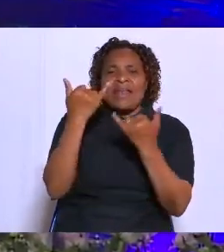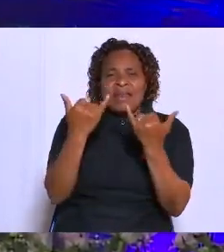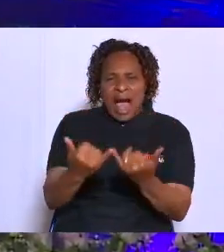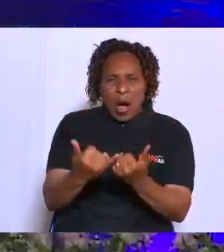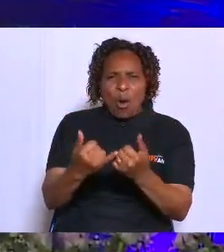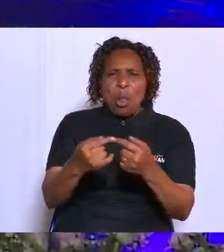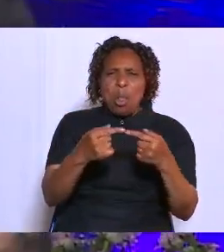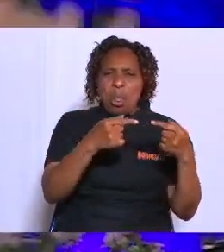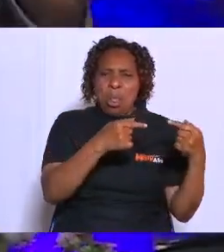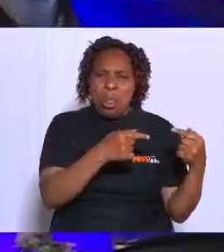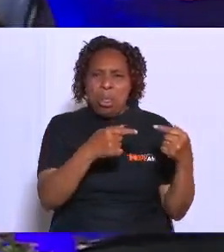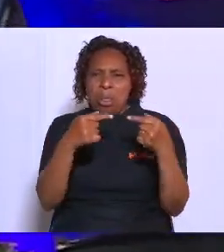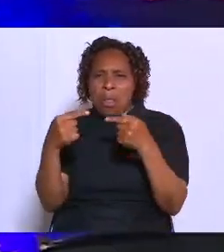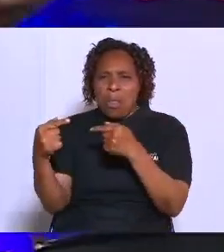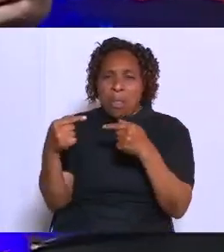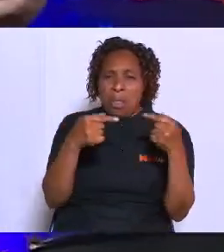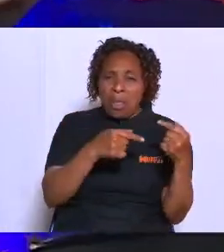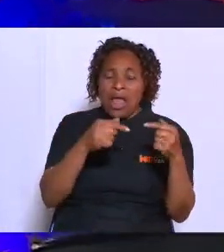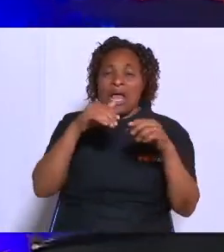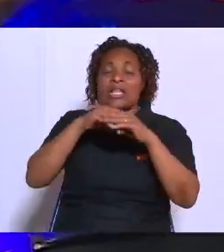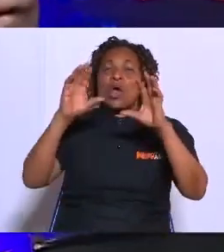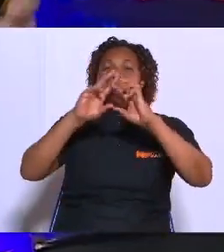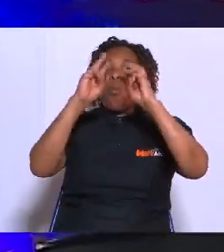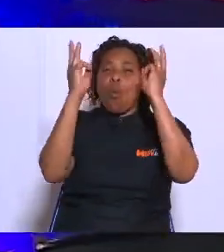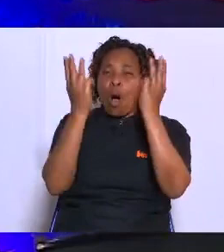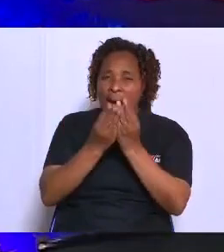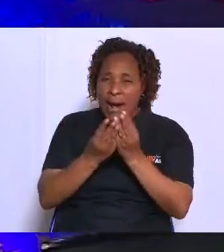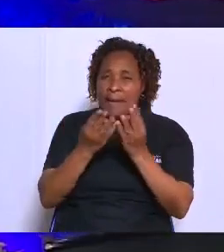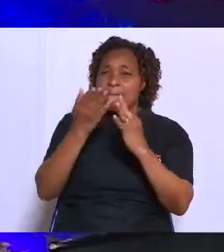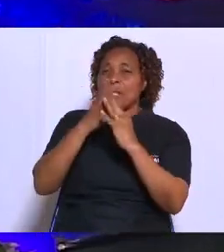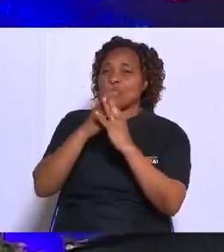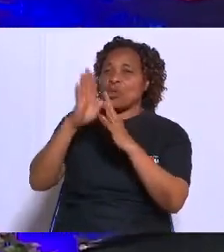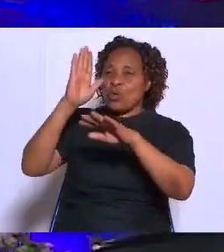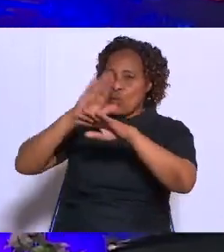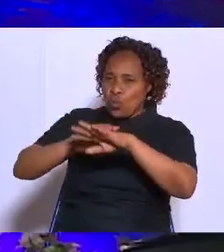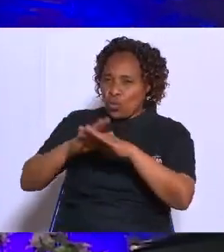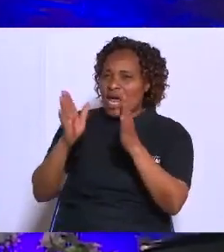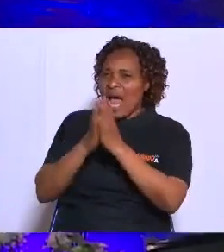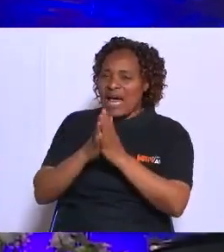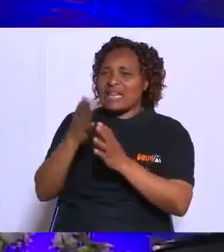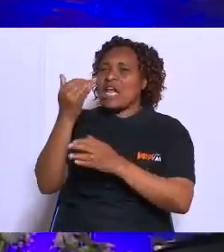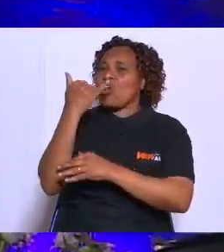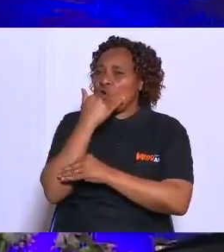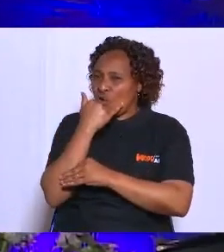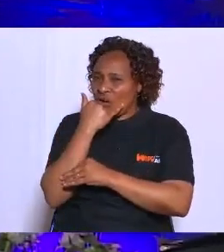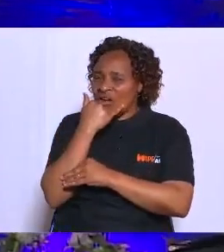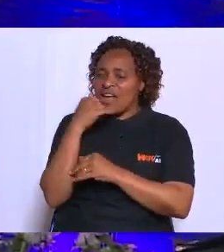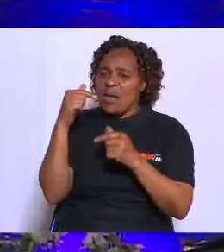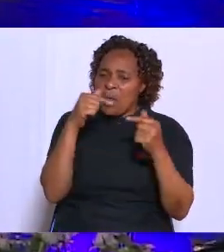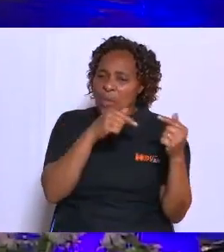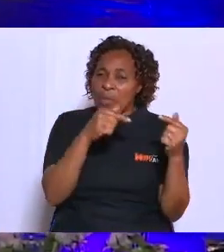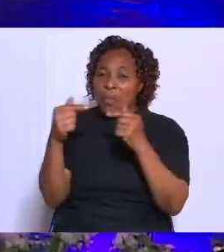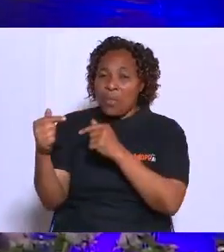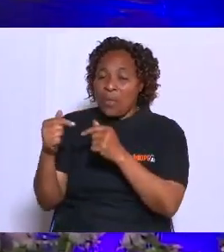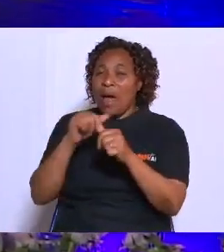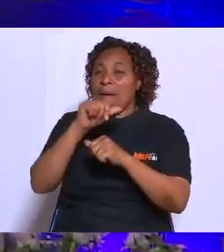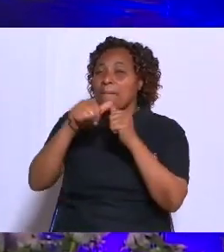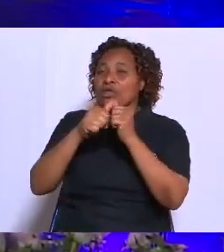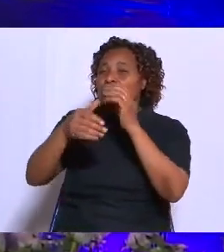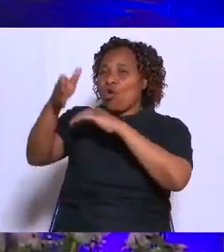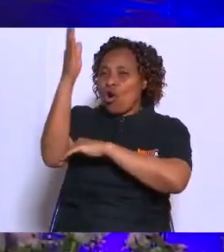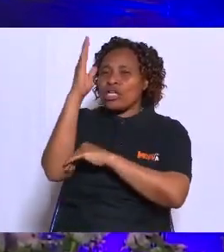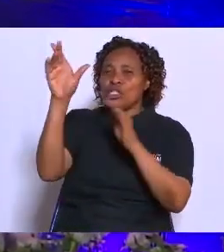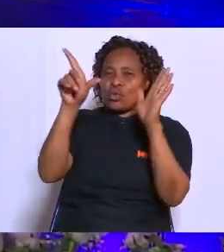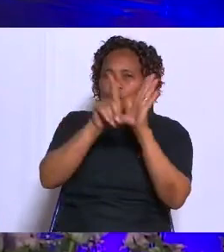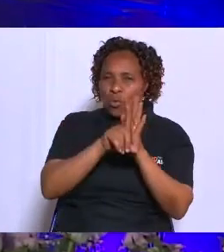in the universe between good and evil is a battle over God's law it's